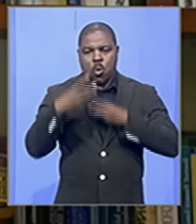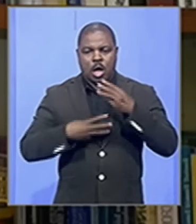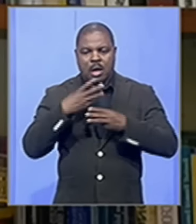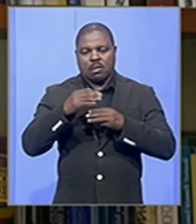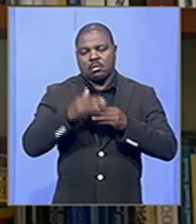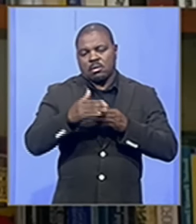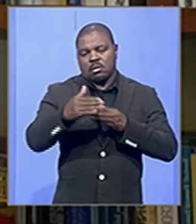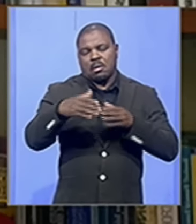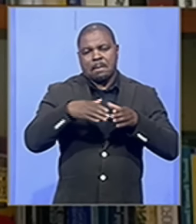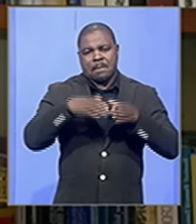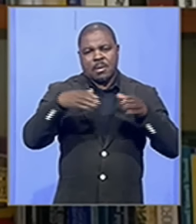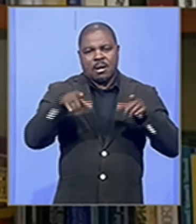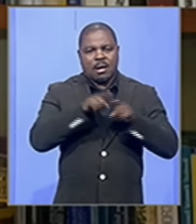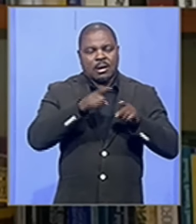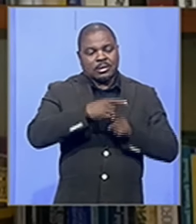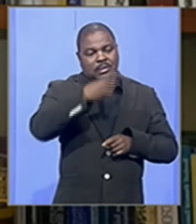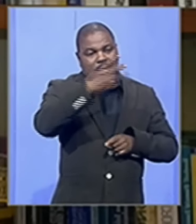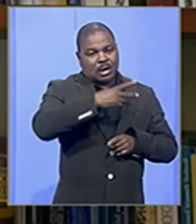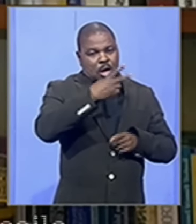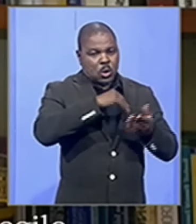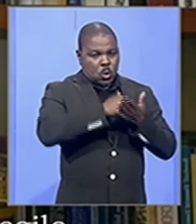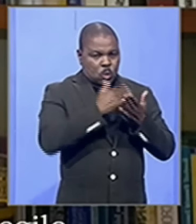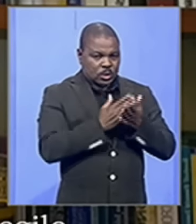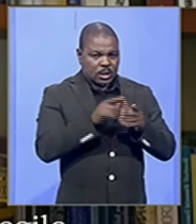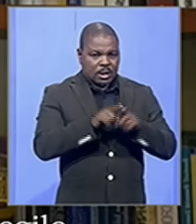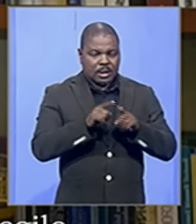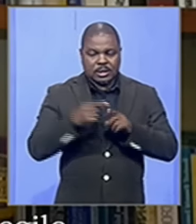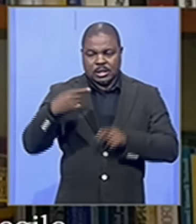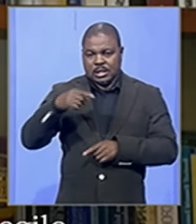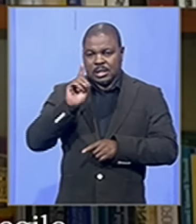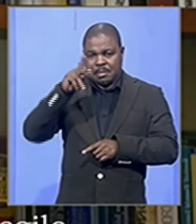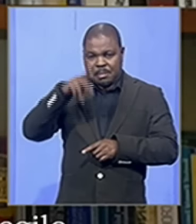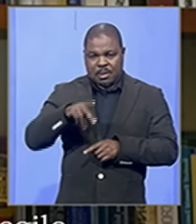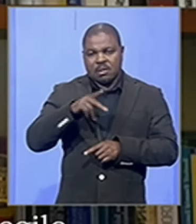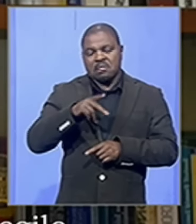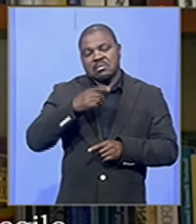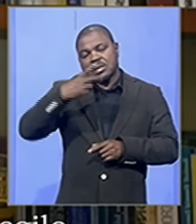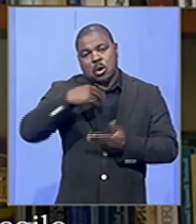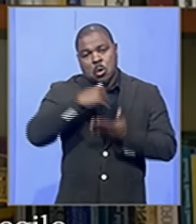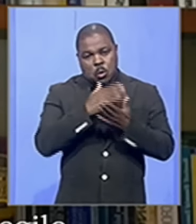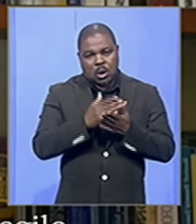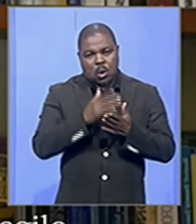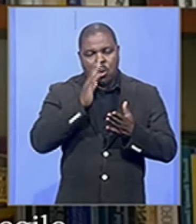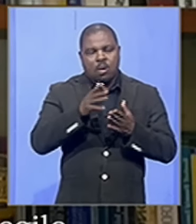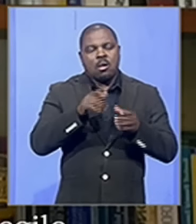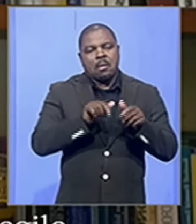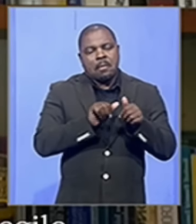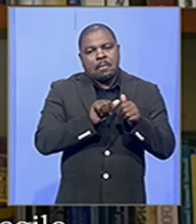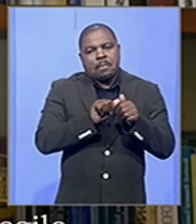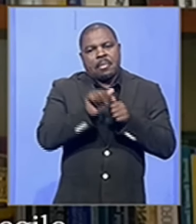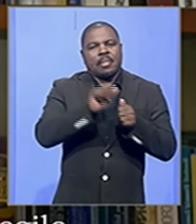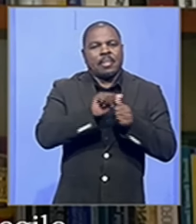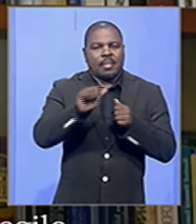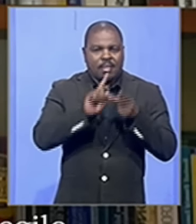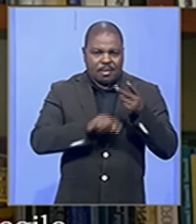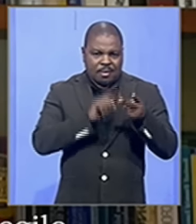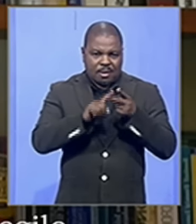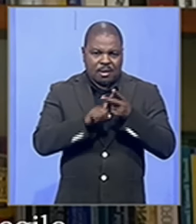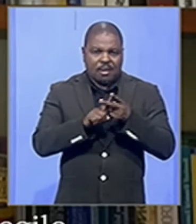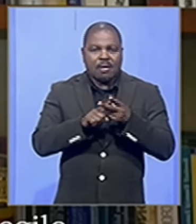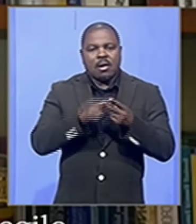the second quarter. We think that GDP will already be a little bit stronger in the second quarter, and generally we expect an uptrend